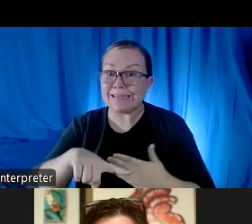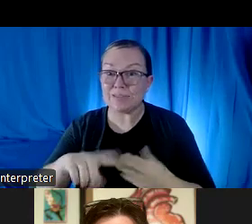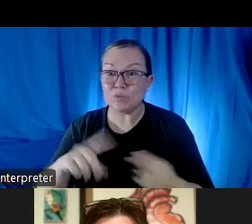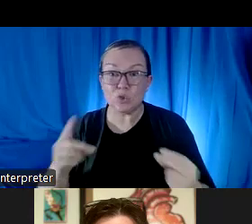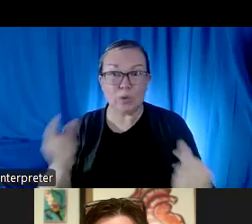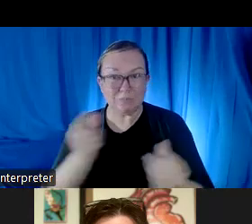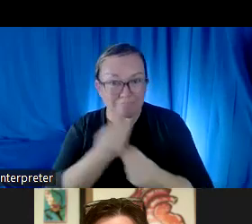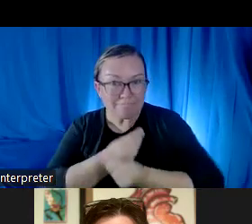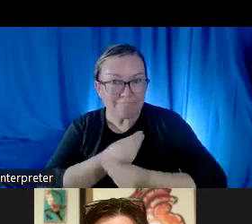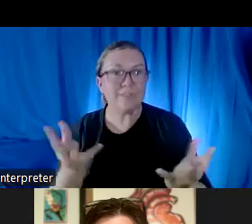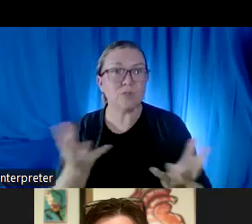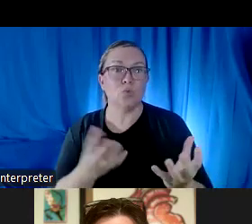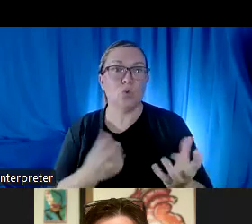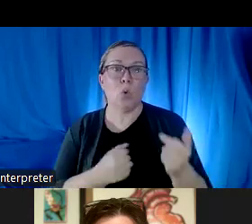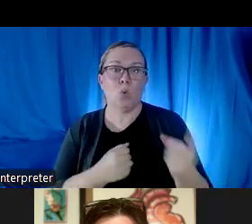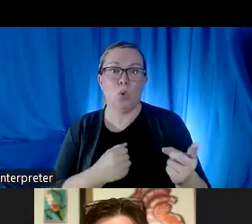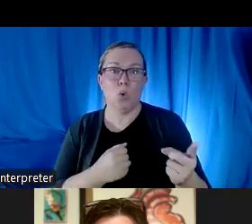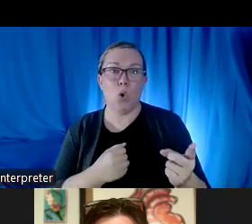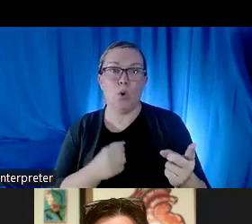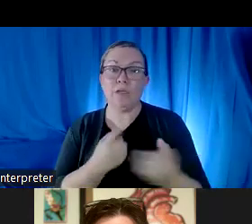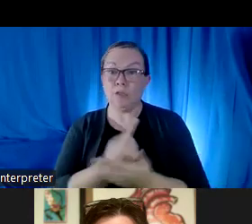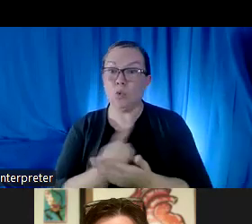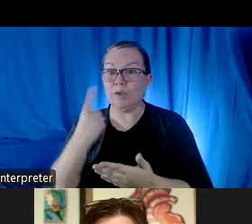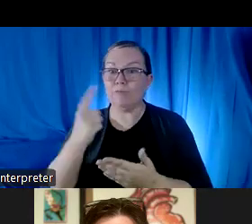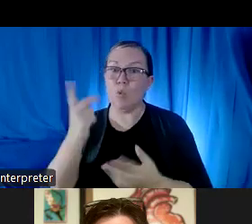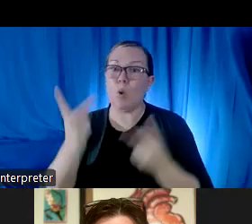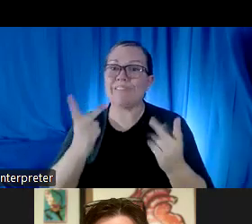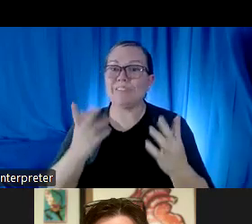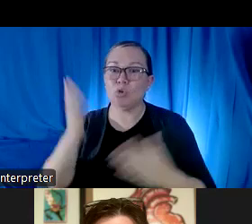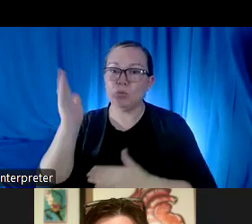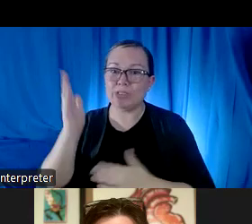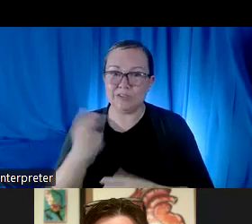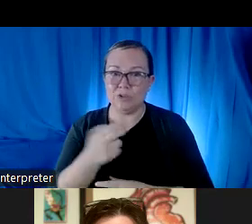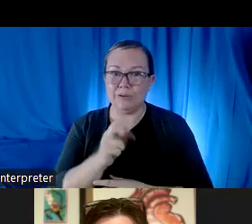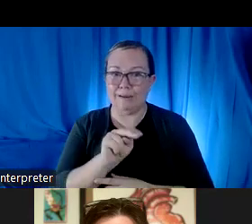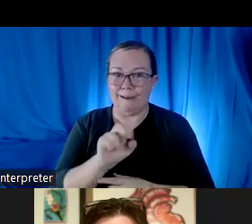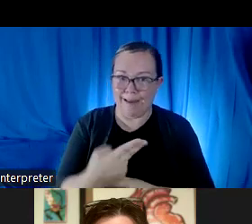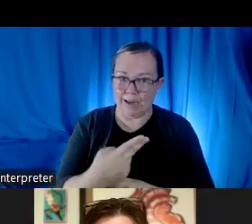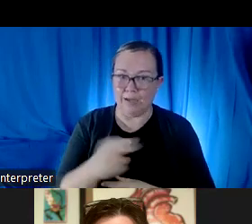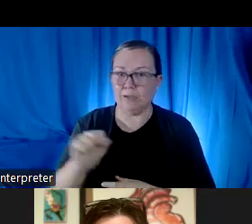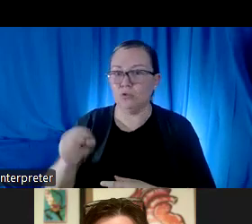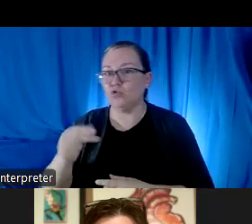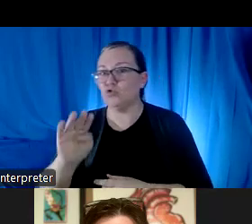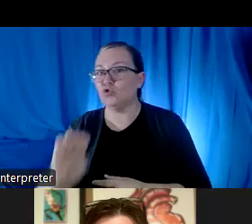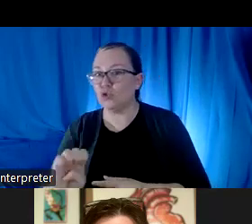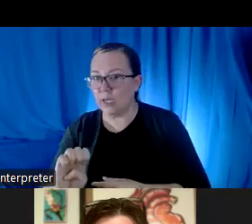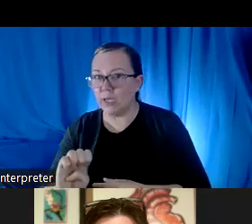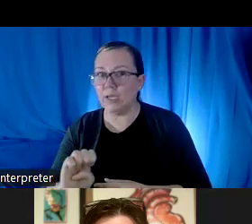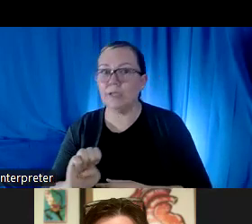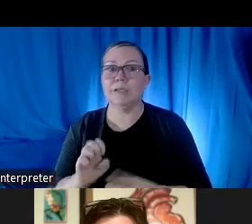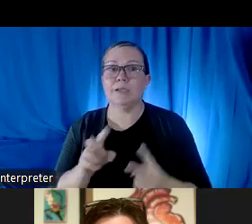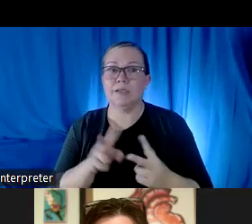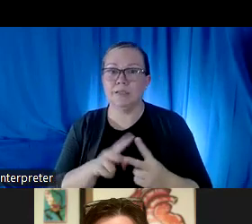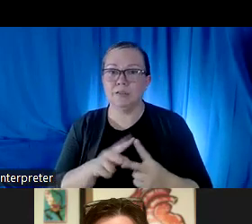is our week for our guest presenters, Hannah and Shane Burkhall, which is also known as Squirmy and